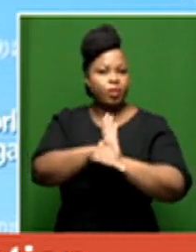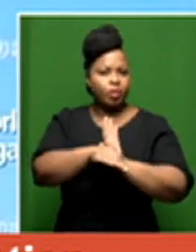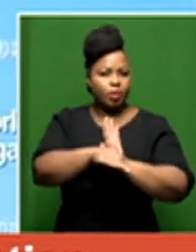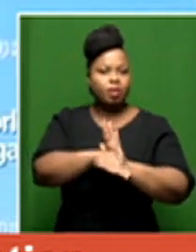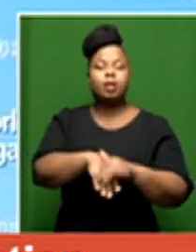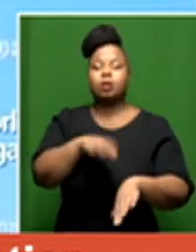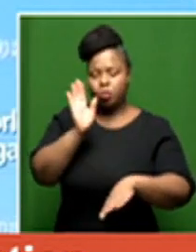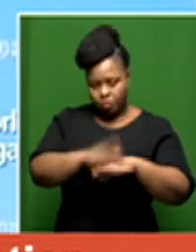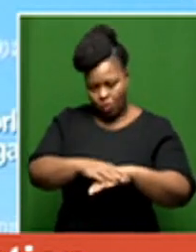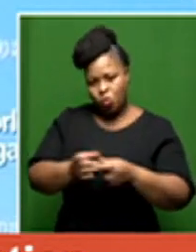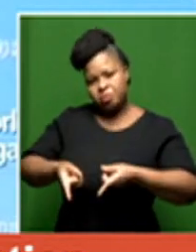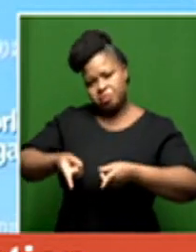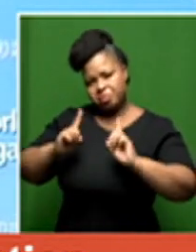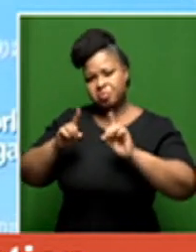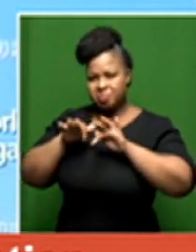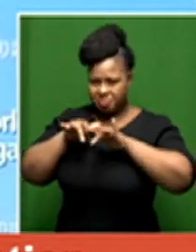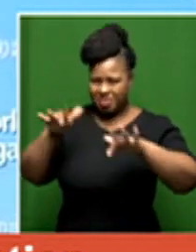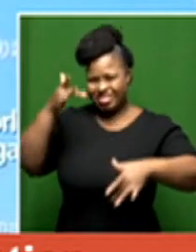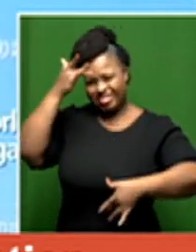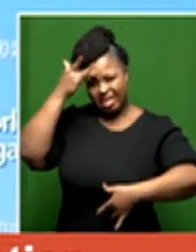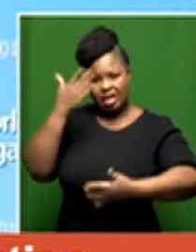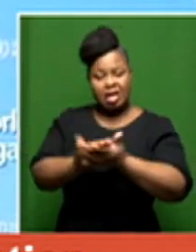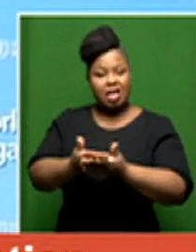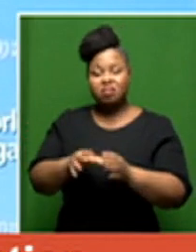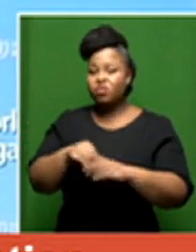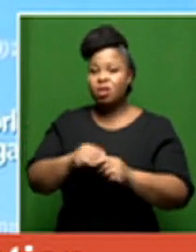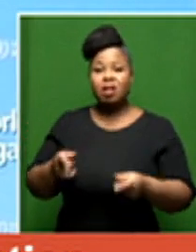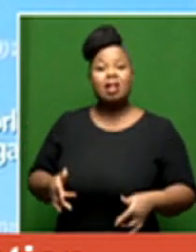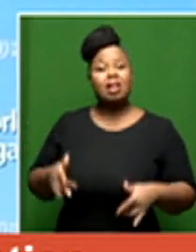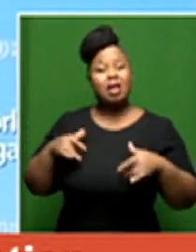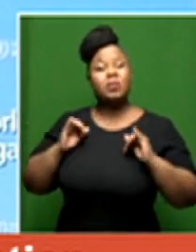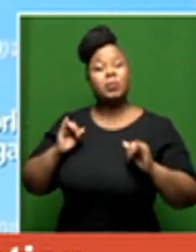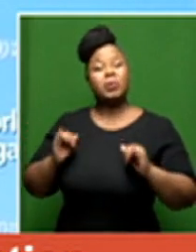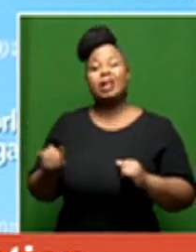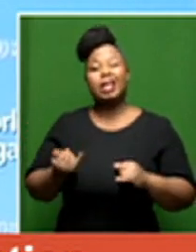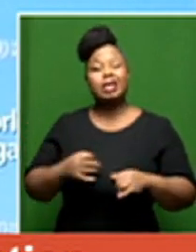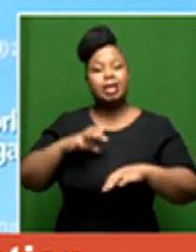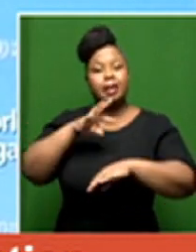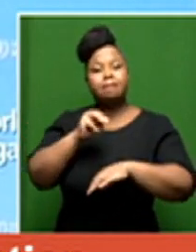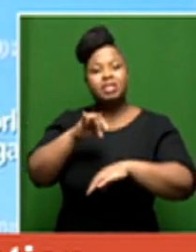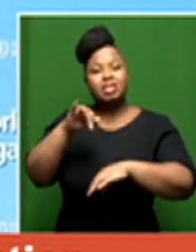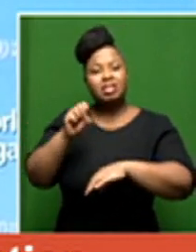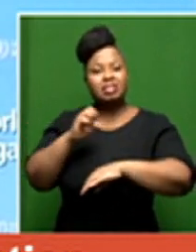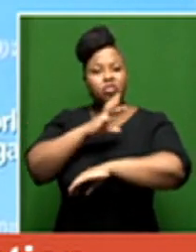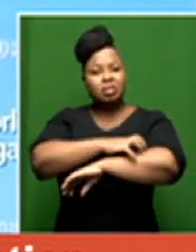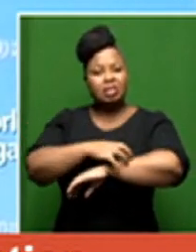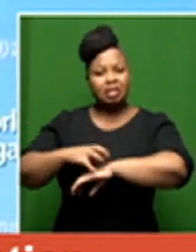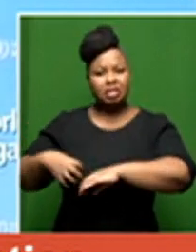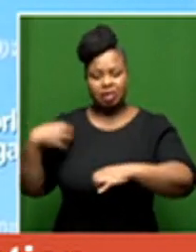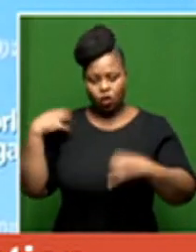more outbreaks will occur, including of life-threatening diseases like measles and